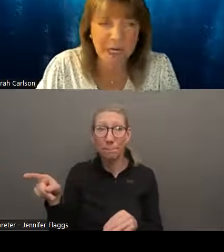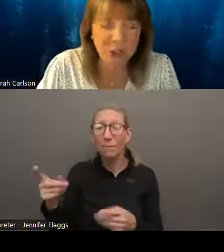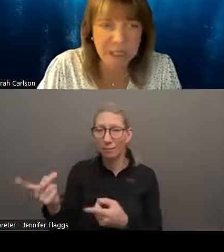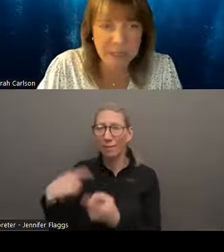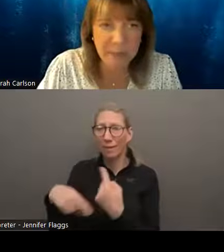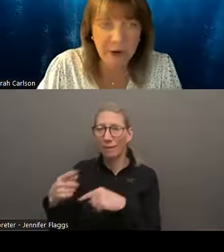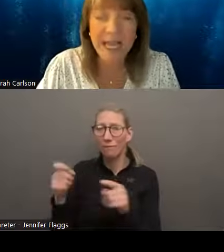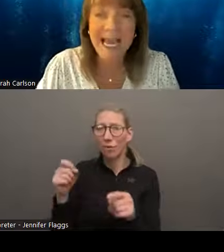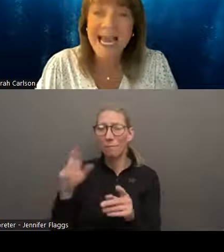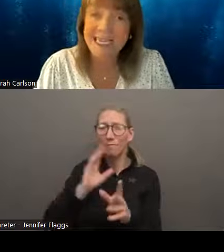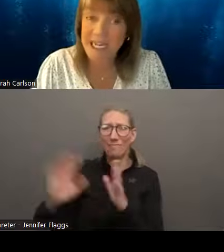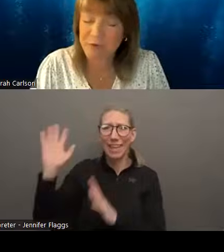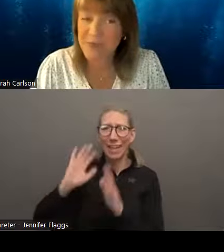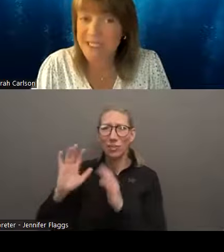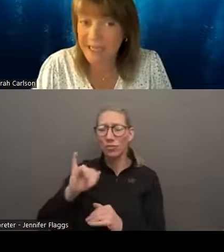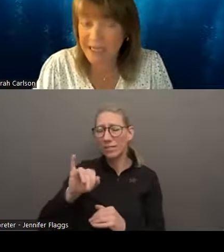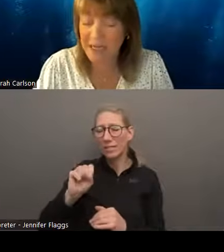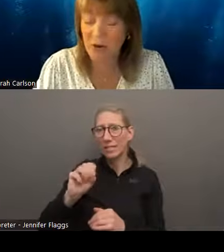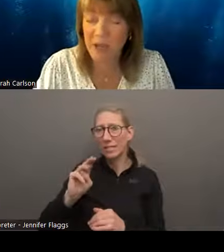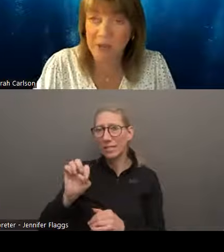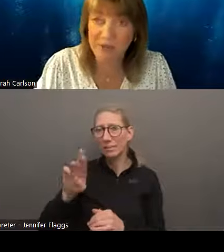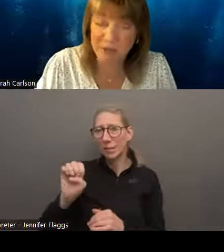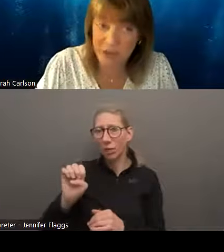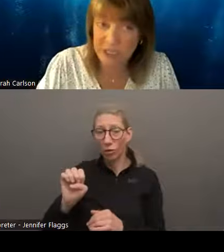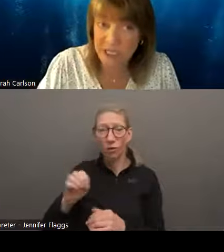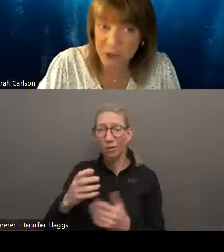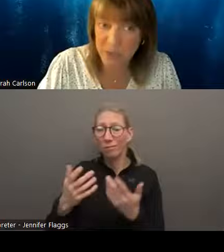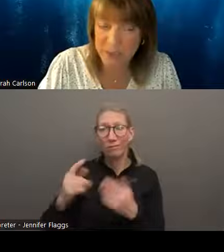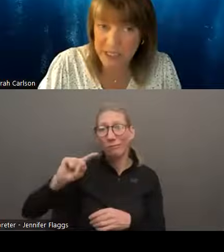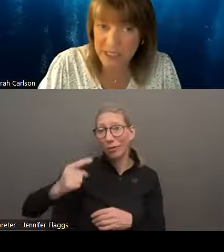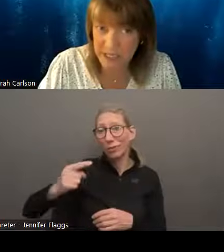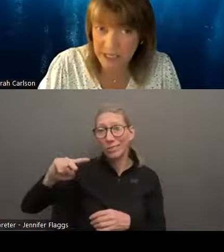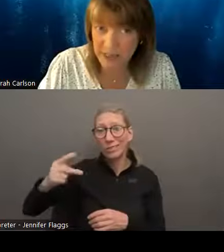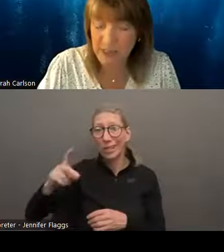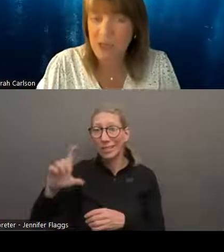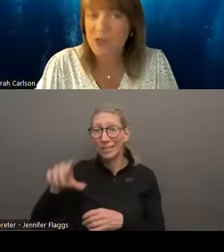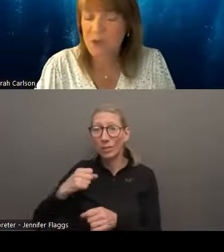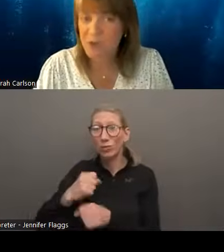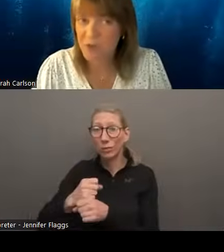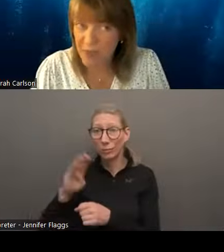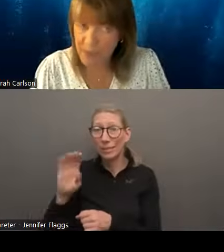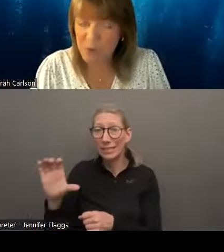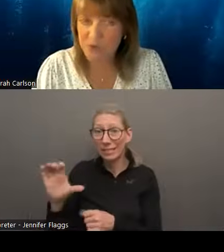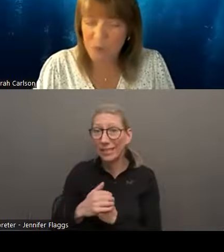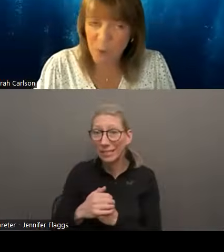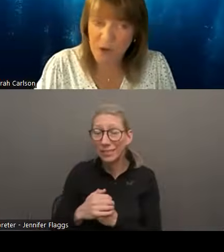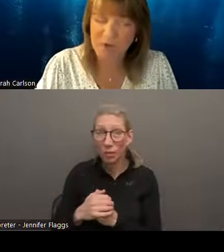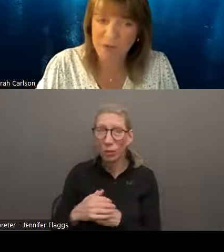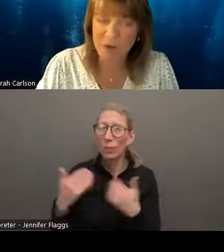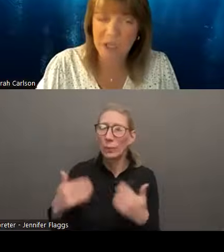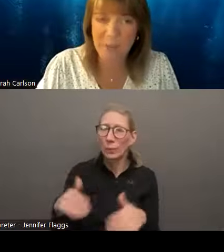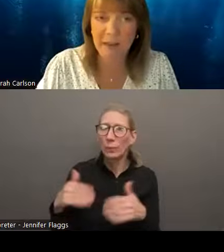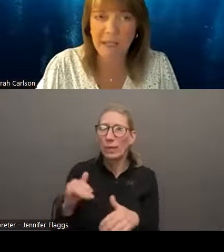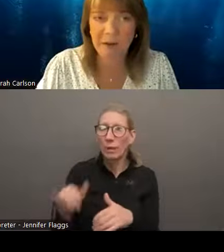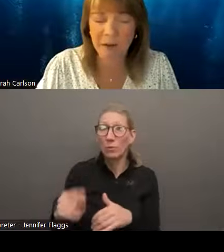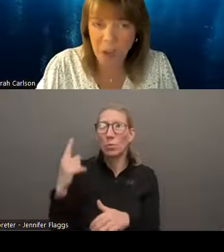Smyrna or ancient Izmir and date from the 2nd and 1st centuries BC. So that was one of the